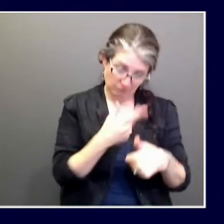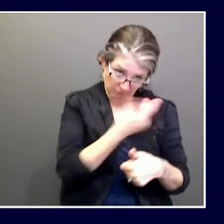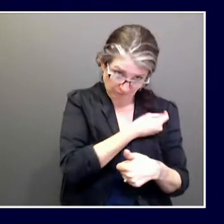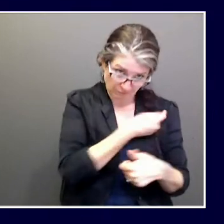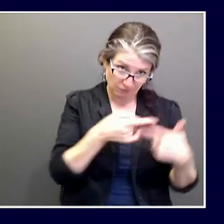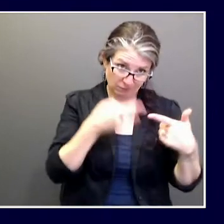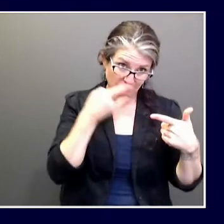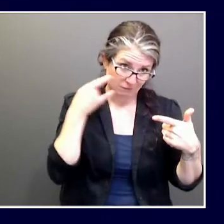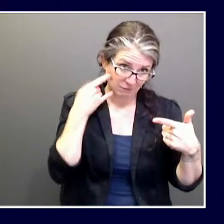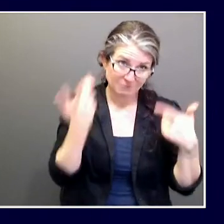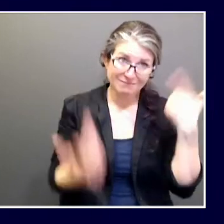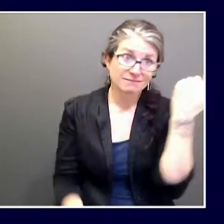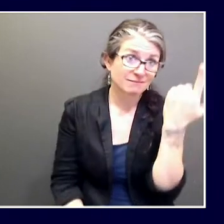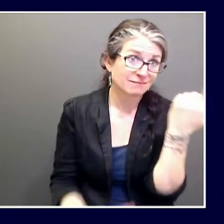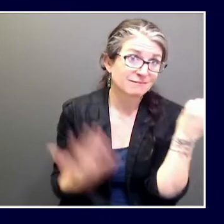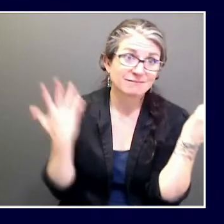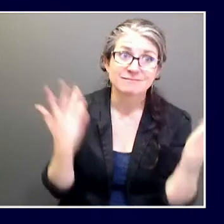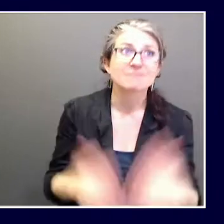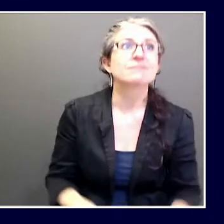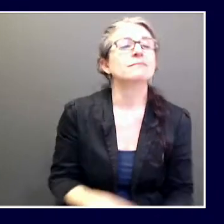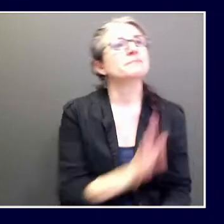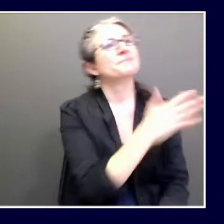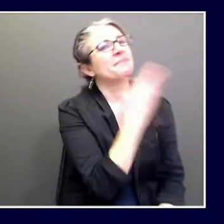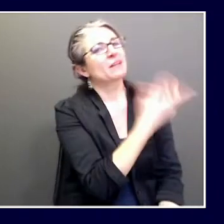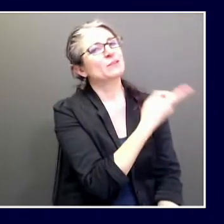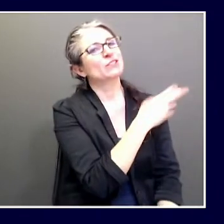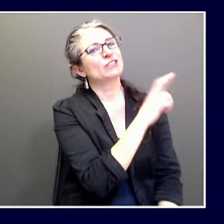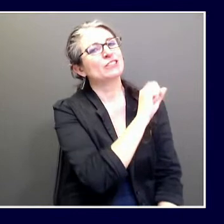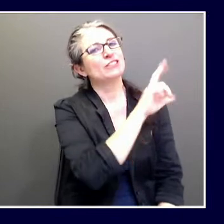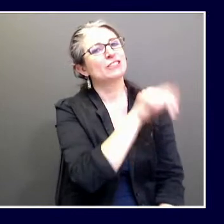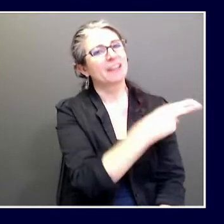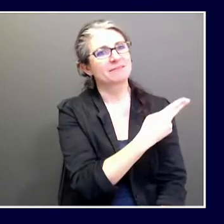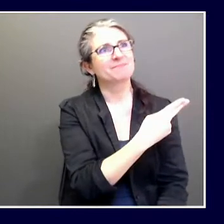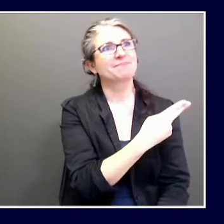Thank you, Dr. Shah. Thank you. Brian, over to you.